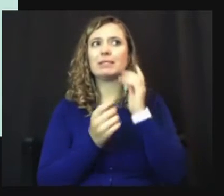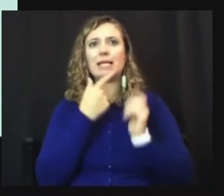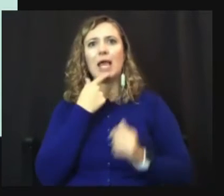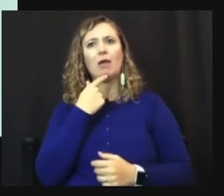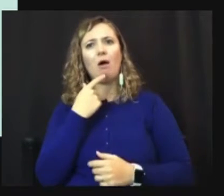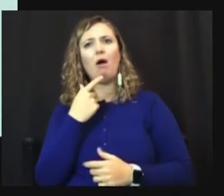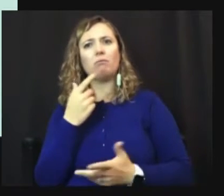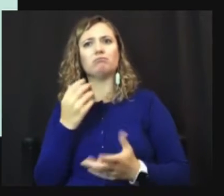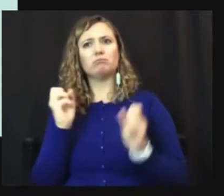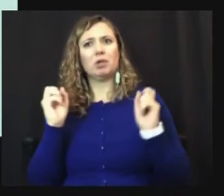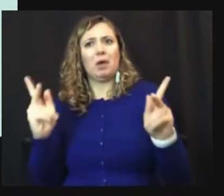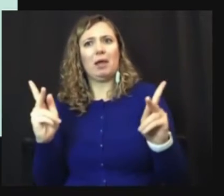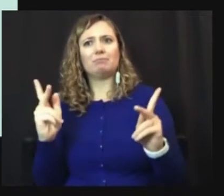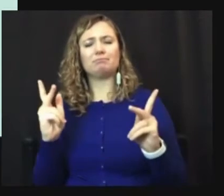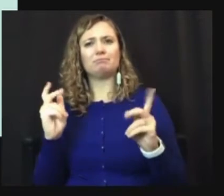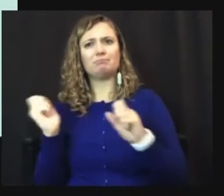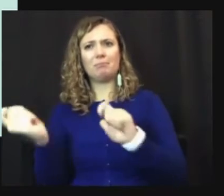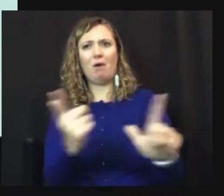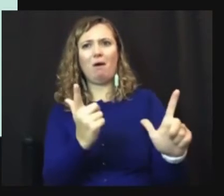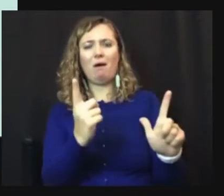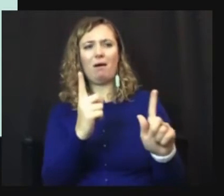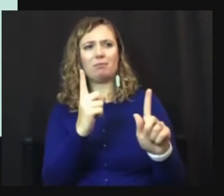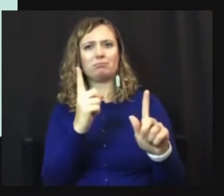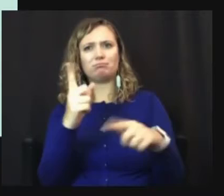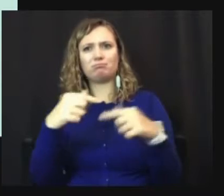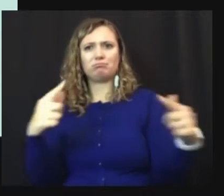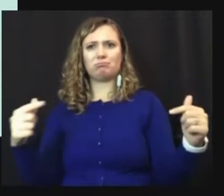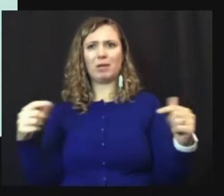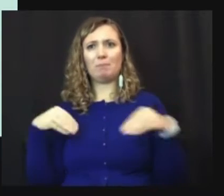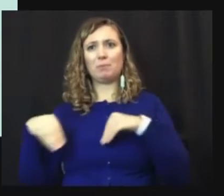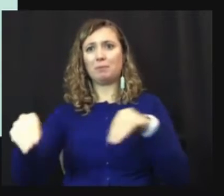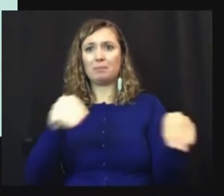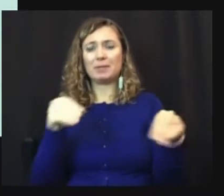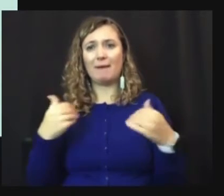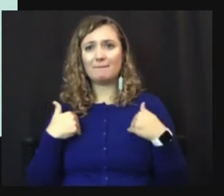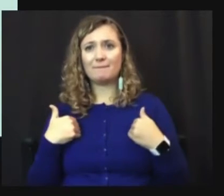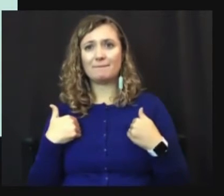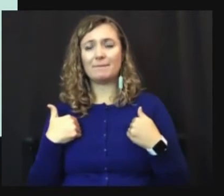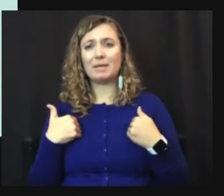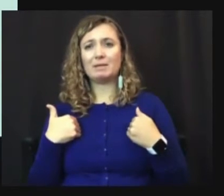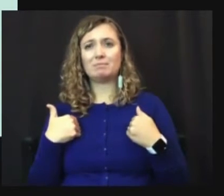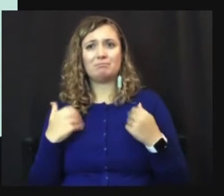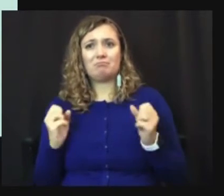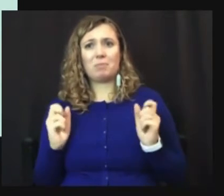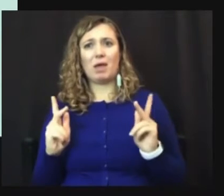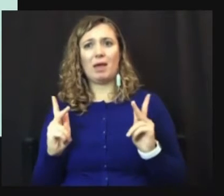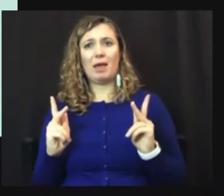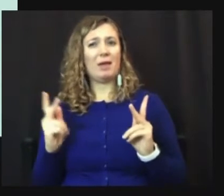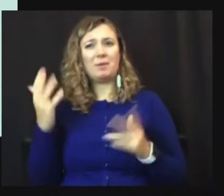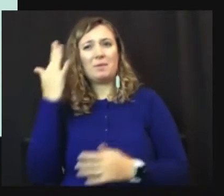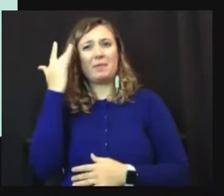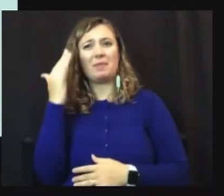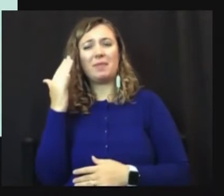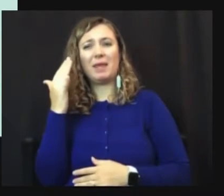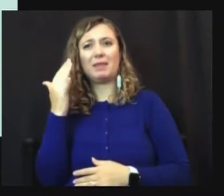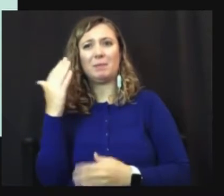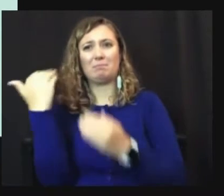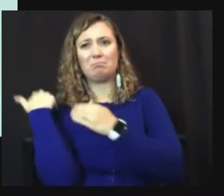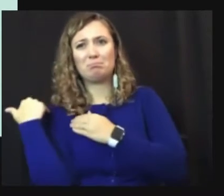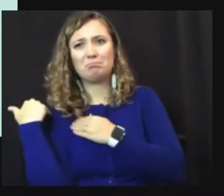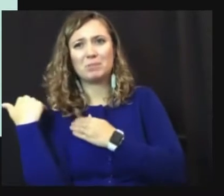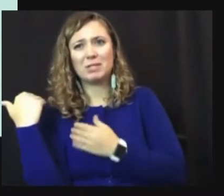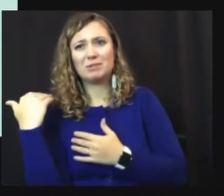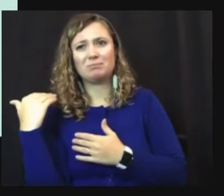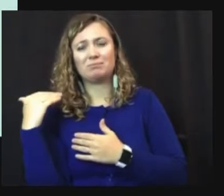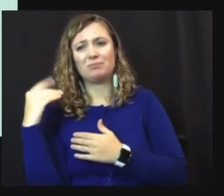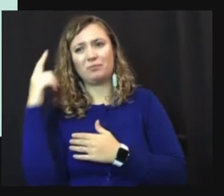move our bodies in different ways. And that's all right. I don't really think that the onus should be on autistics to stop being